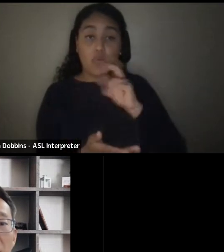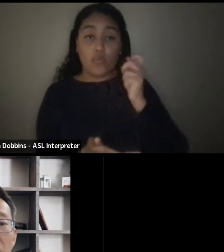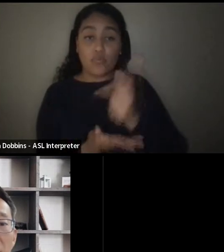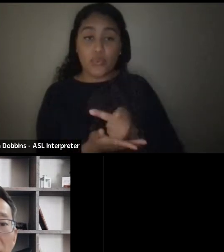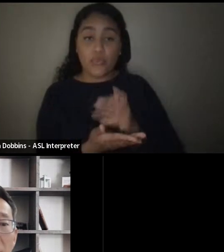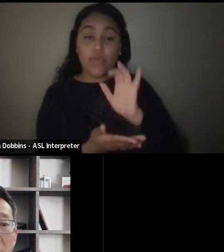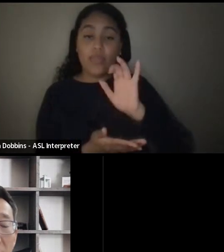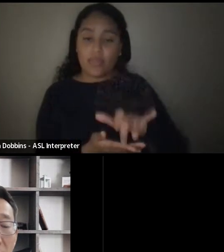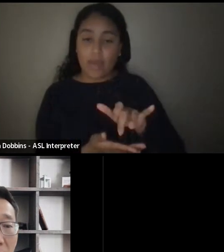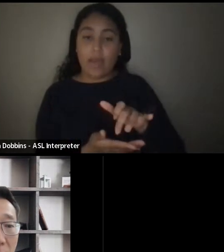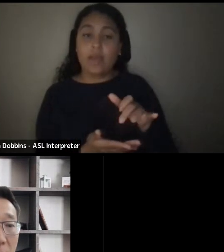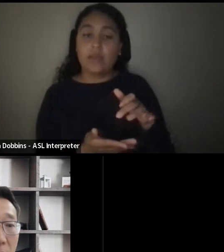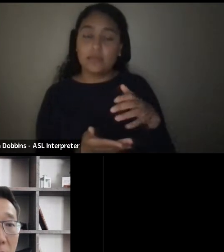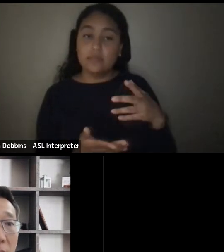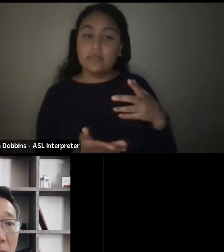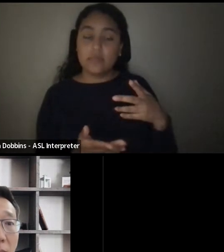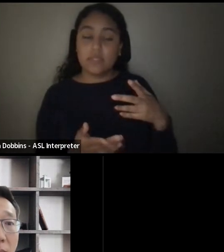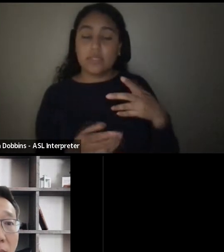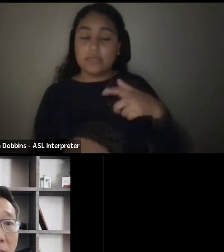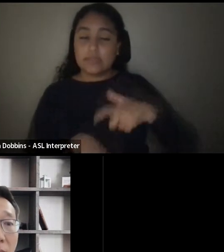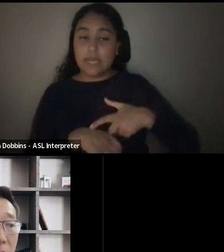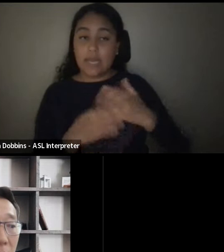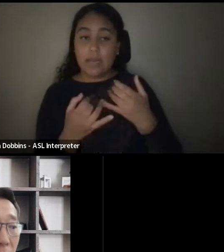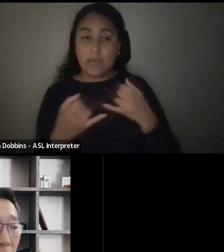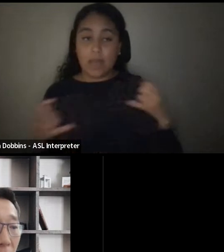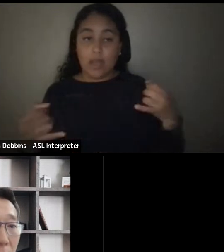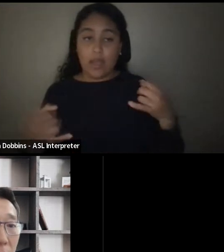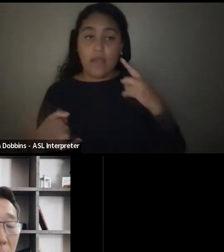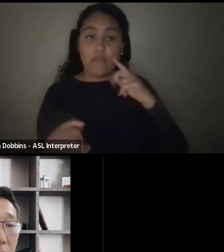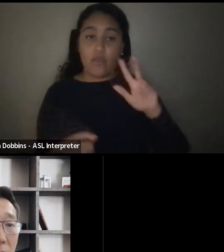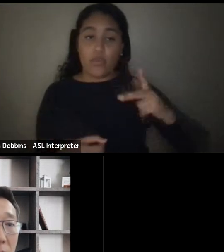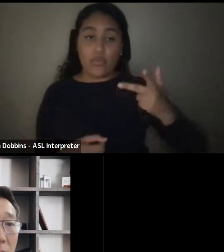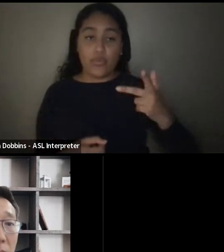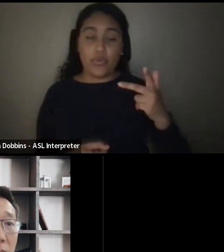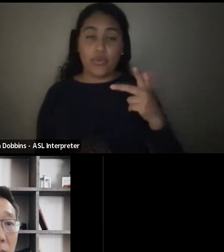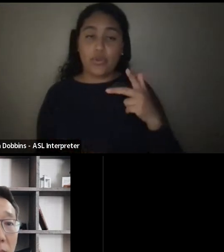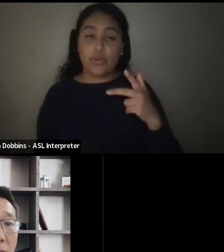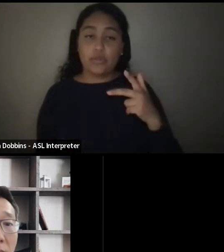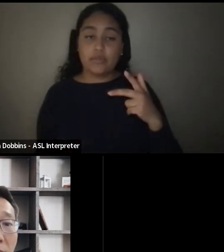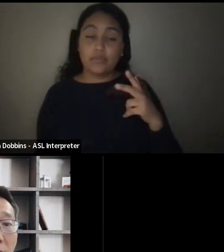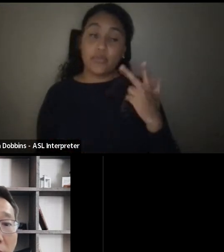that issuance, including the timeline of the third of the four